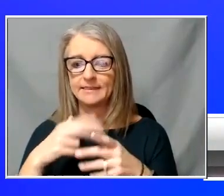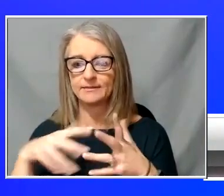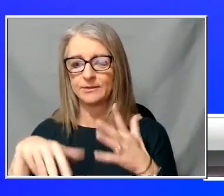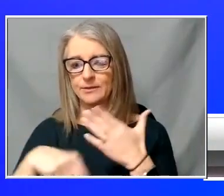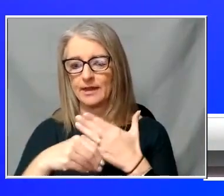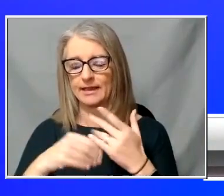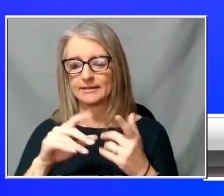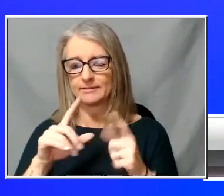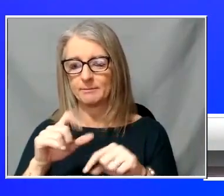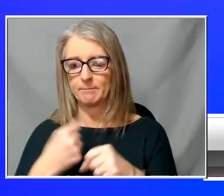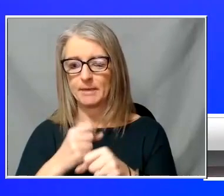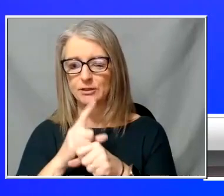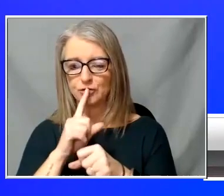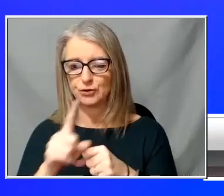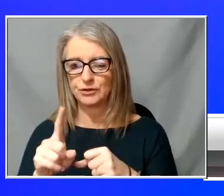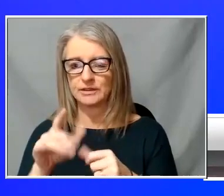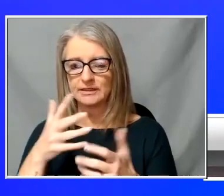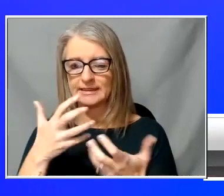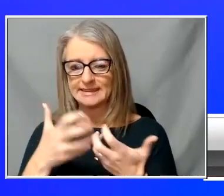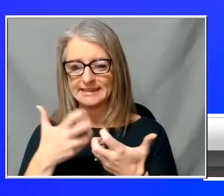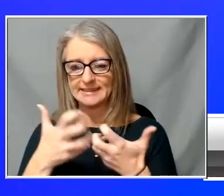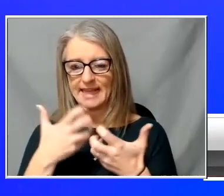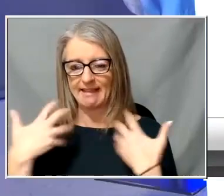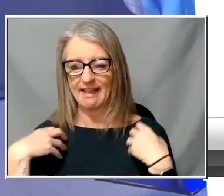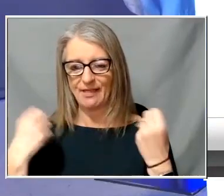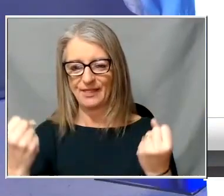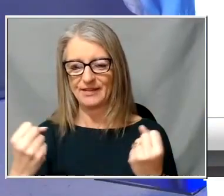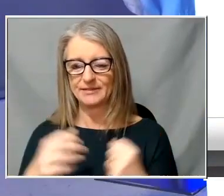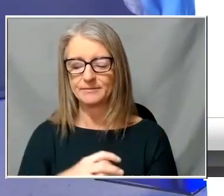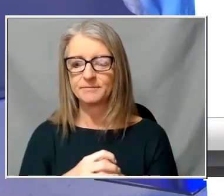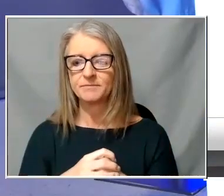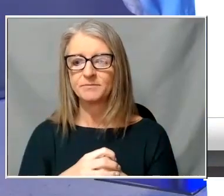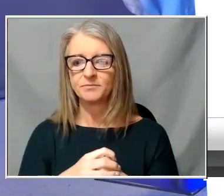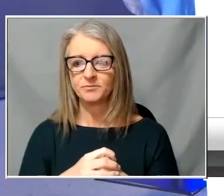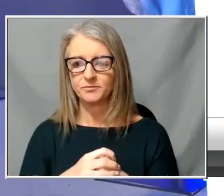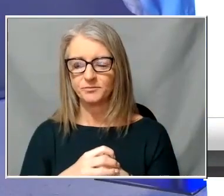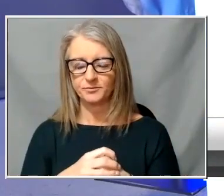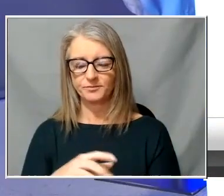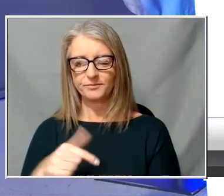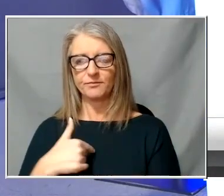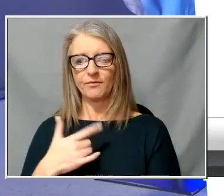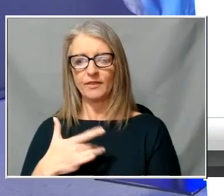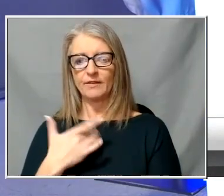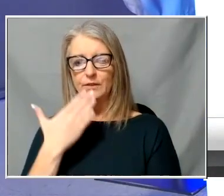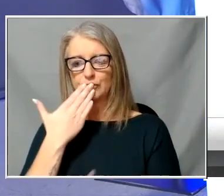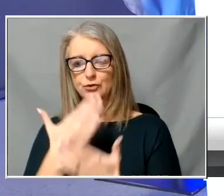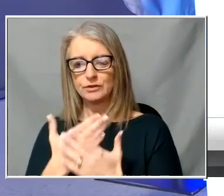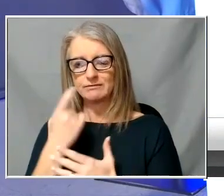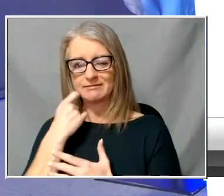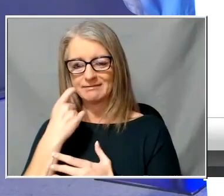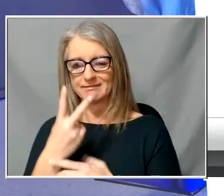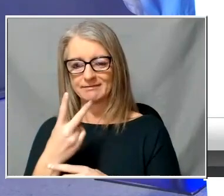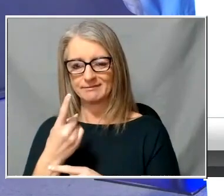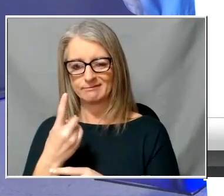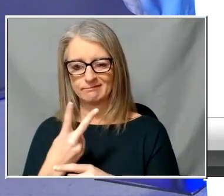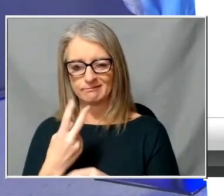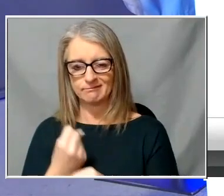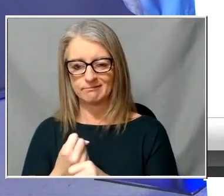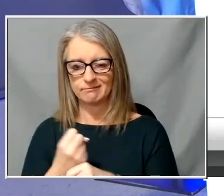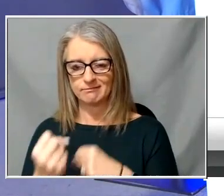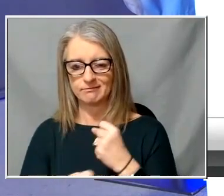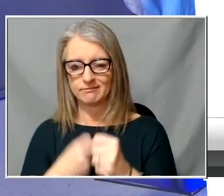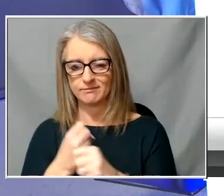that your meal, your salad's healthy like you want it to be. Well, and something that's been making me feel good over the last few years is with all the good stuff that we have on